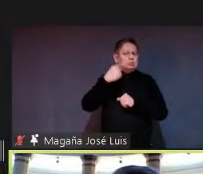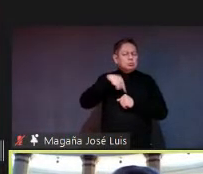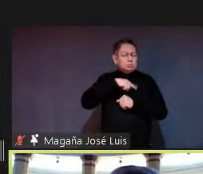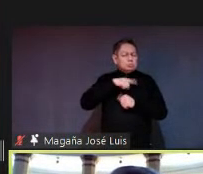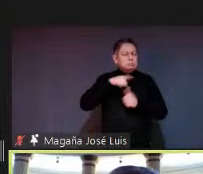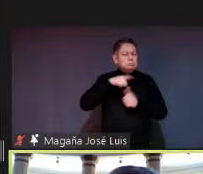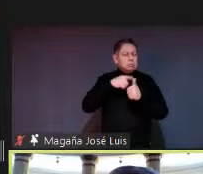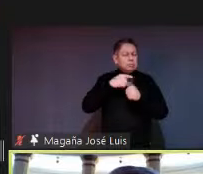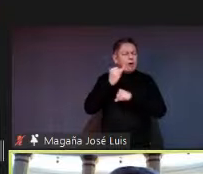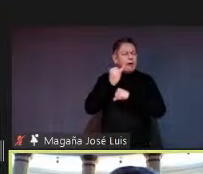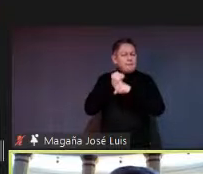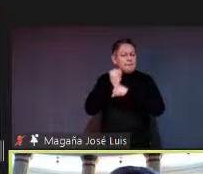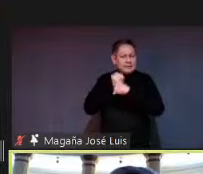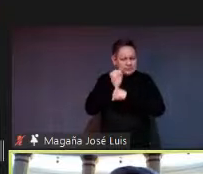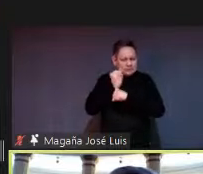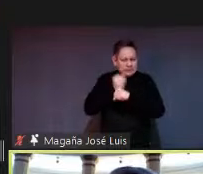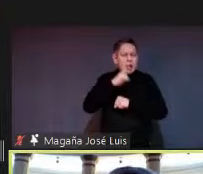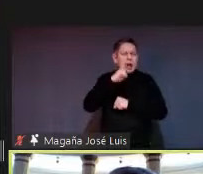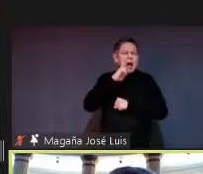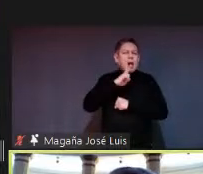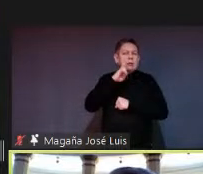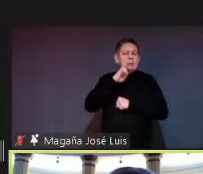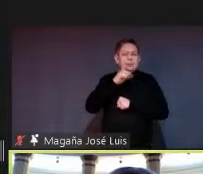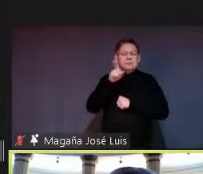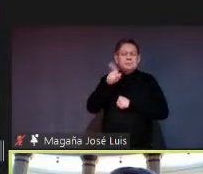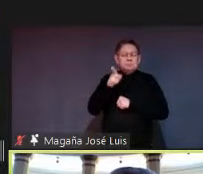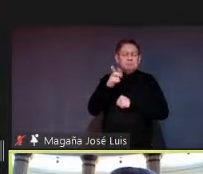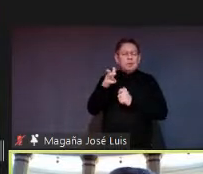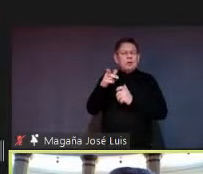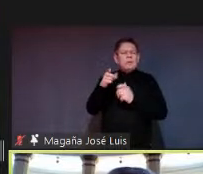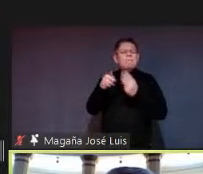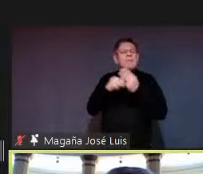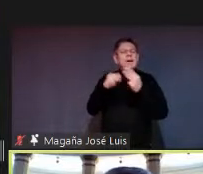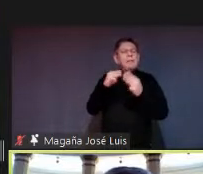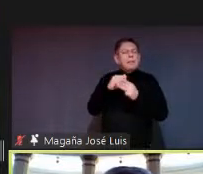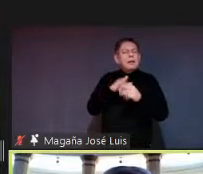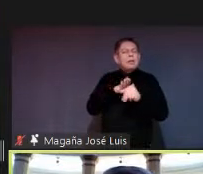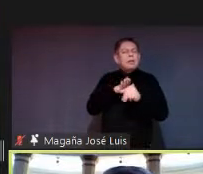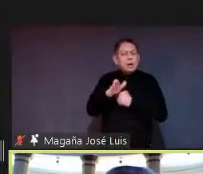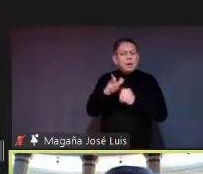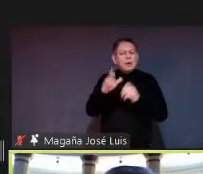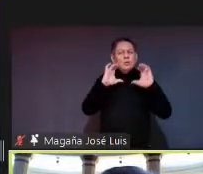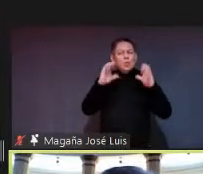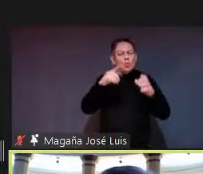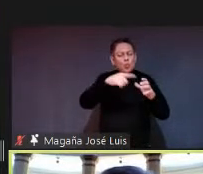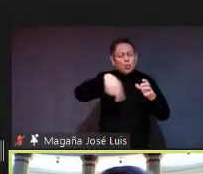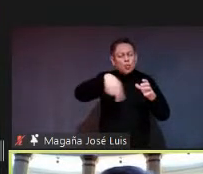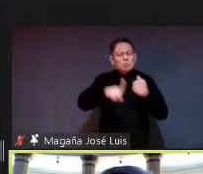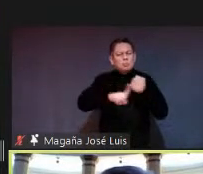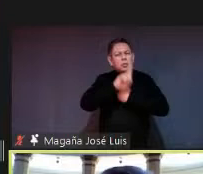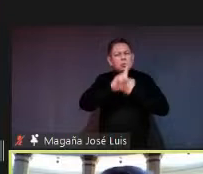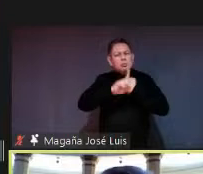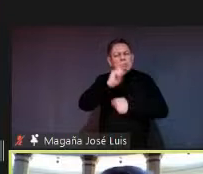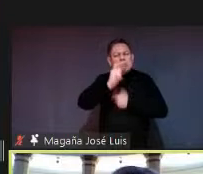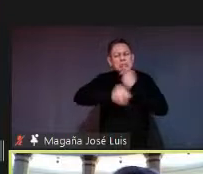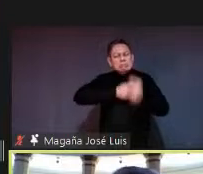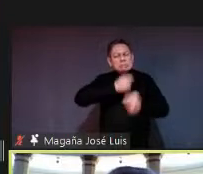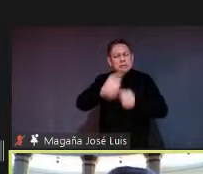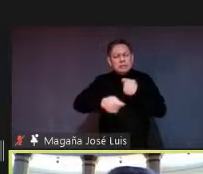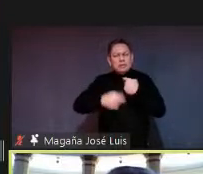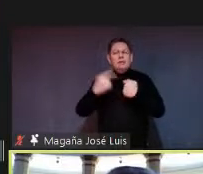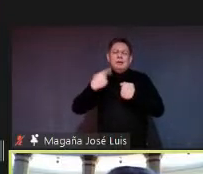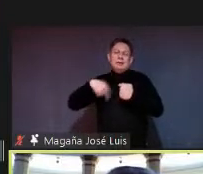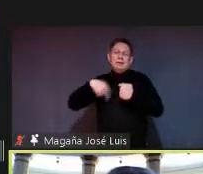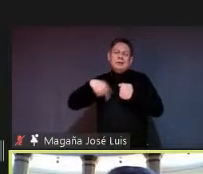The information stage consisted of data collection, first of all, to determine what are the health demands